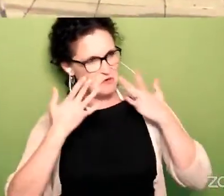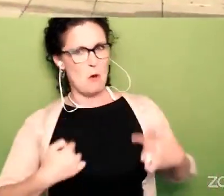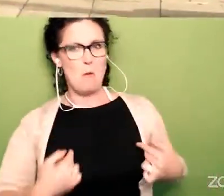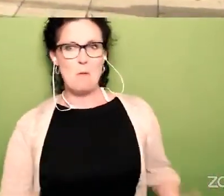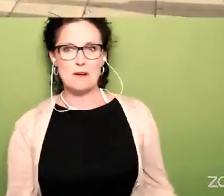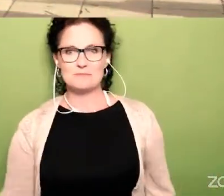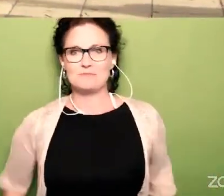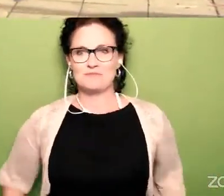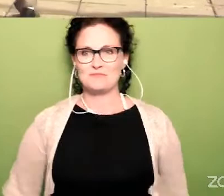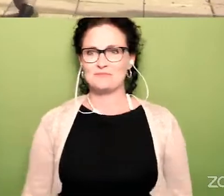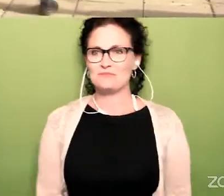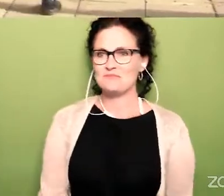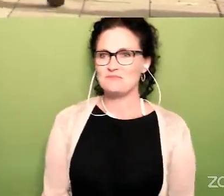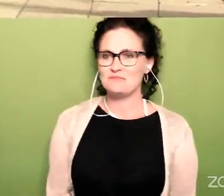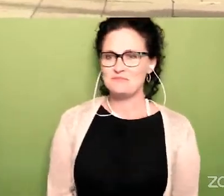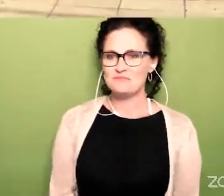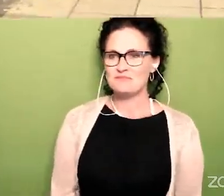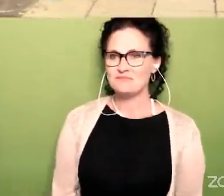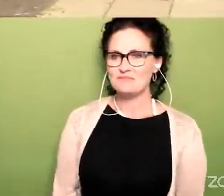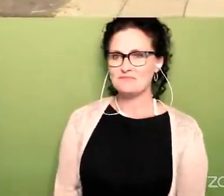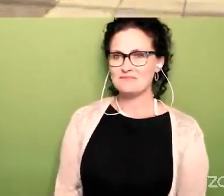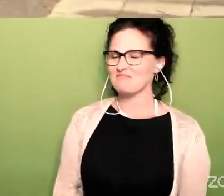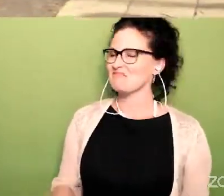Yeah, you got it.